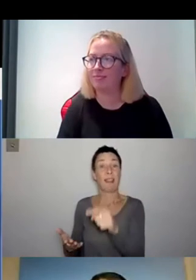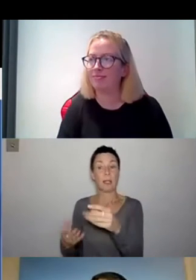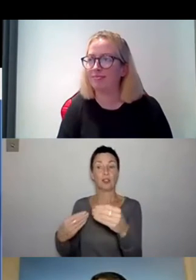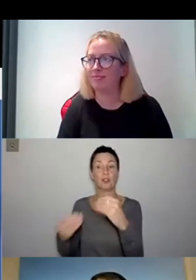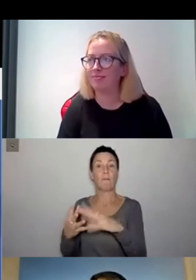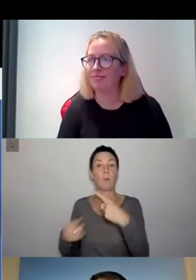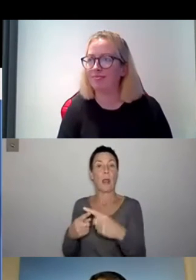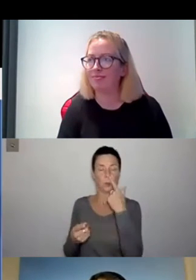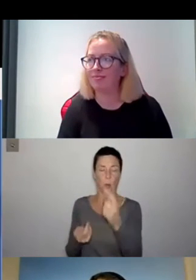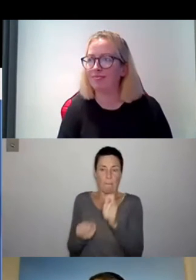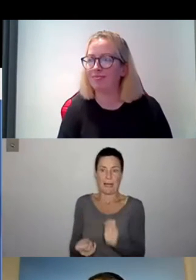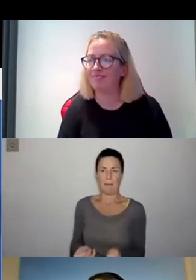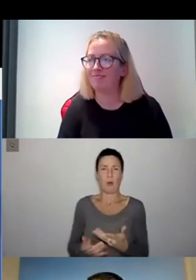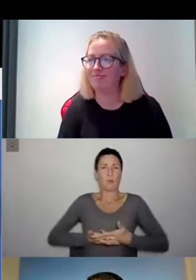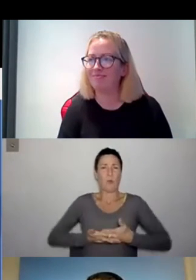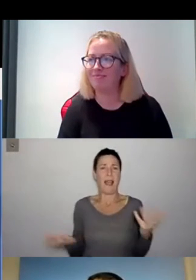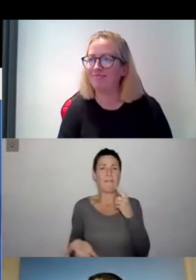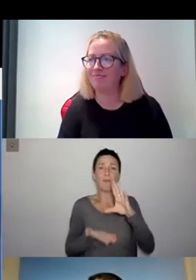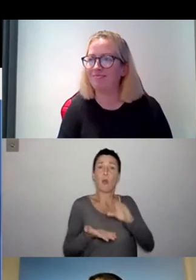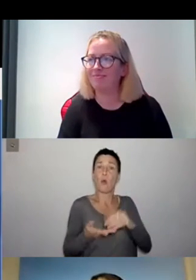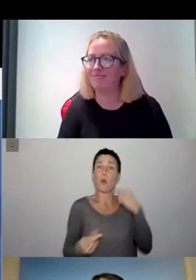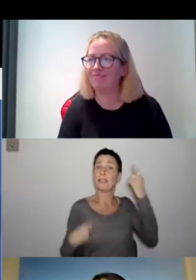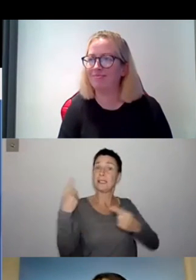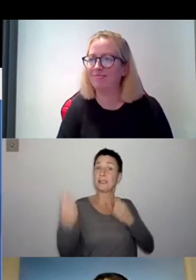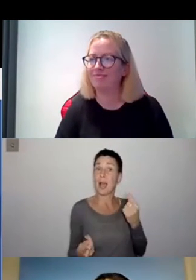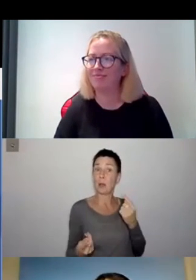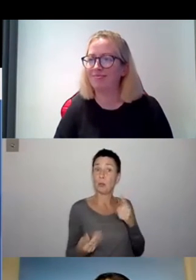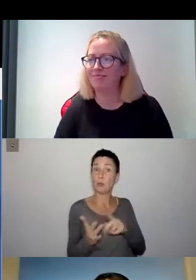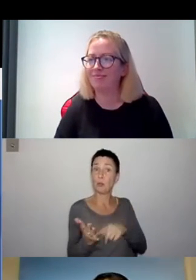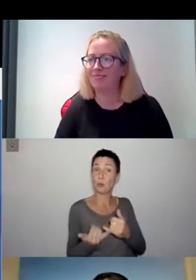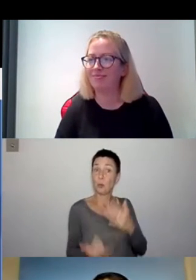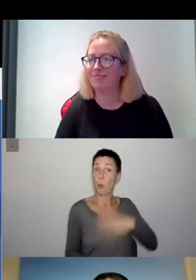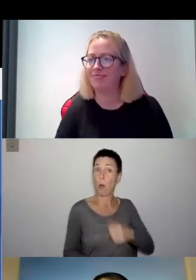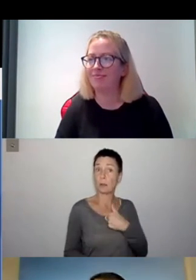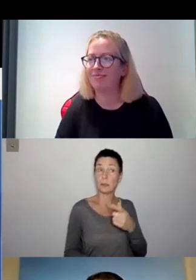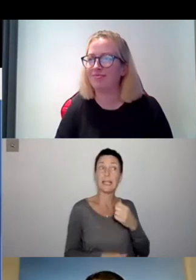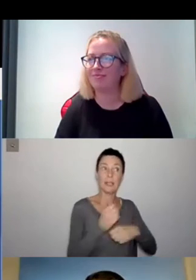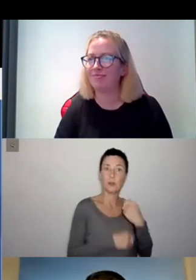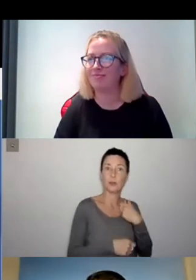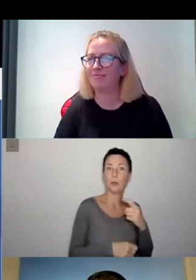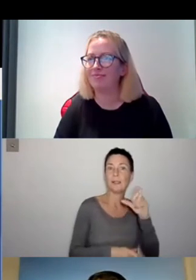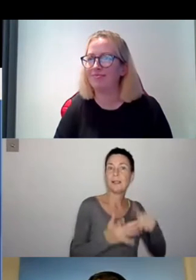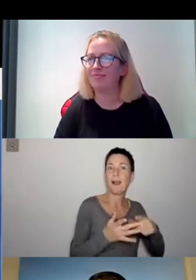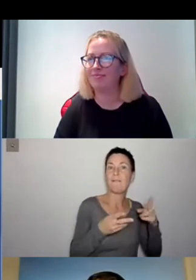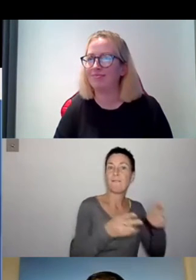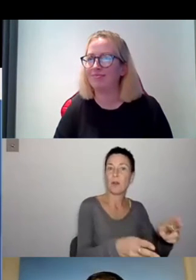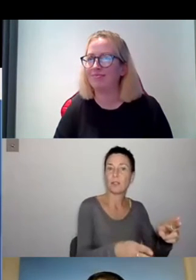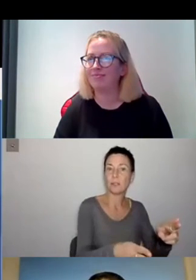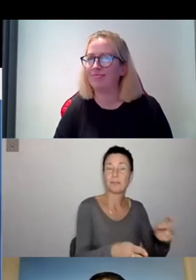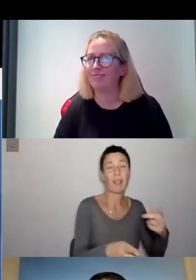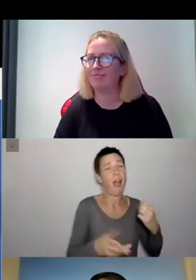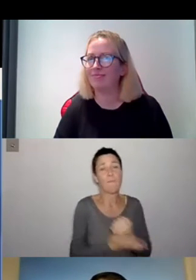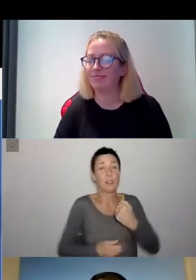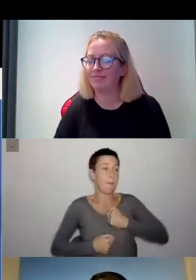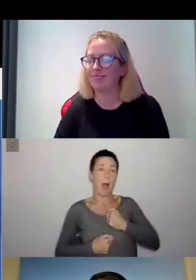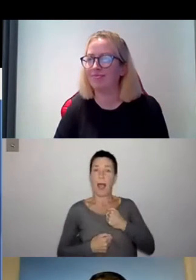whatever recordings or sound tools you want into the cochlear implant version. So unfortunately, my stimuli, it